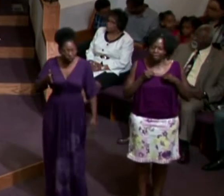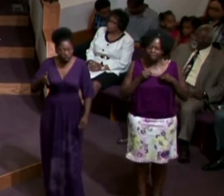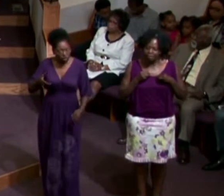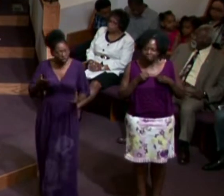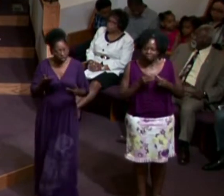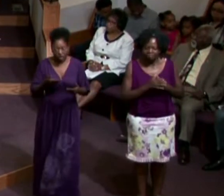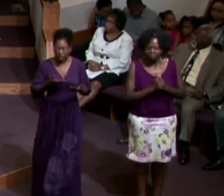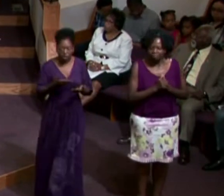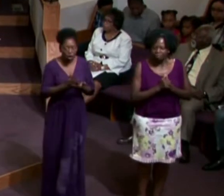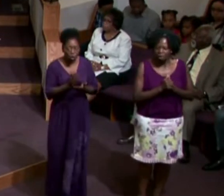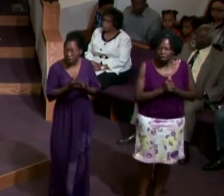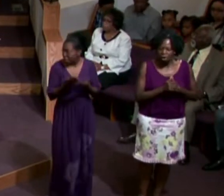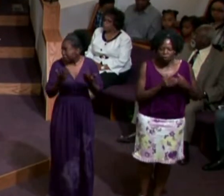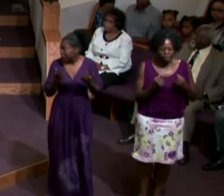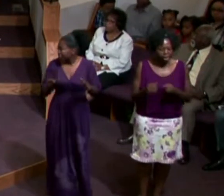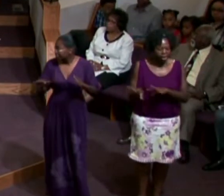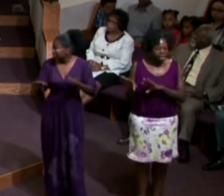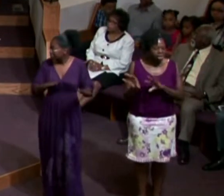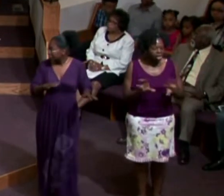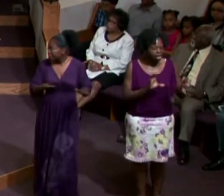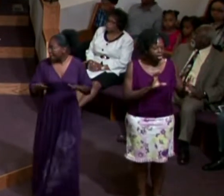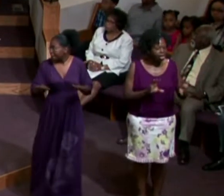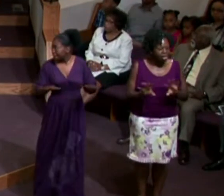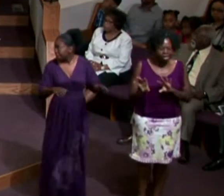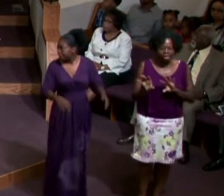it's already.